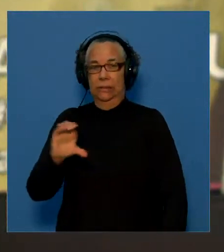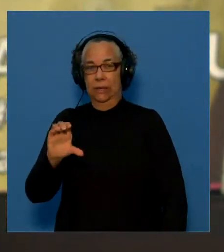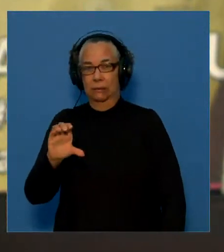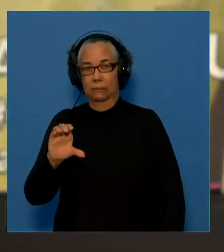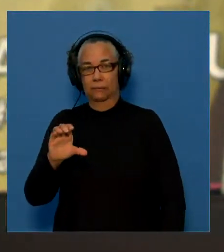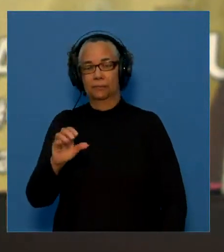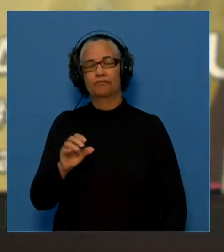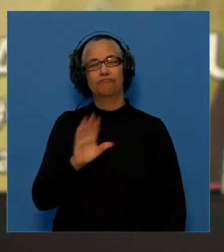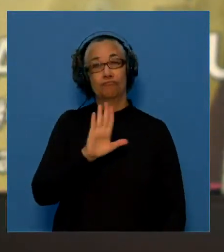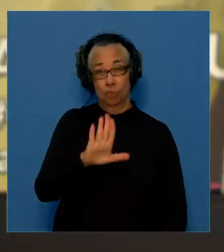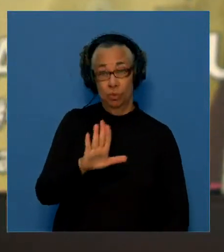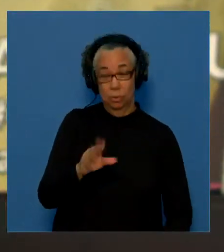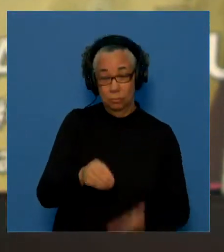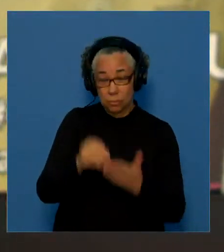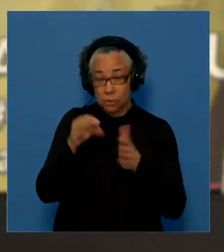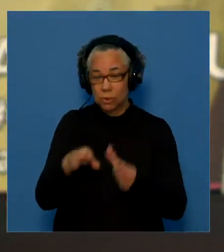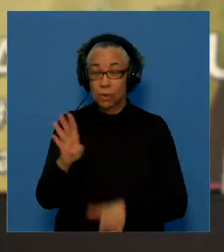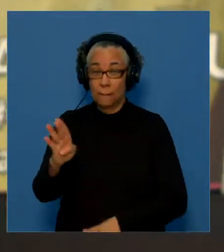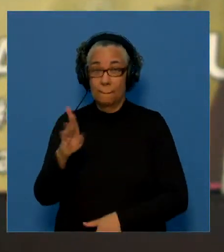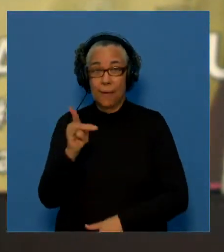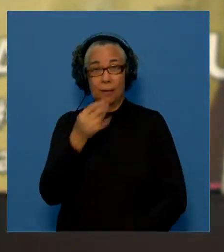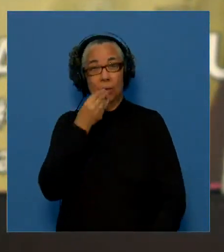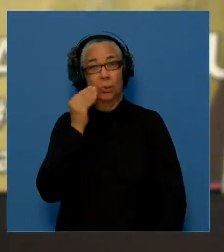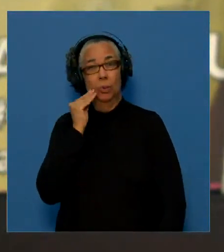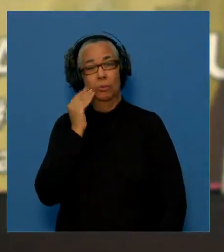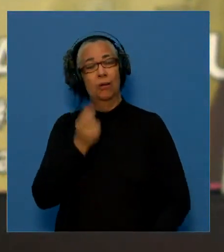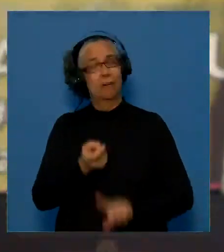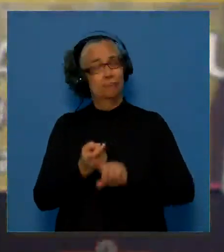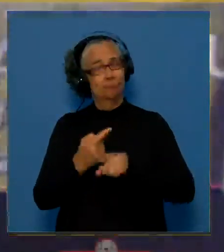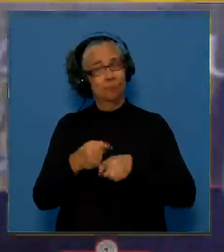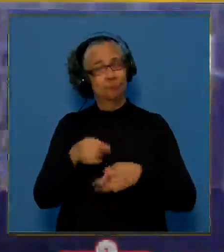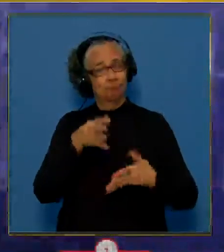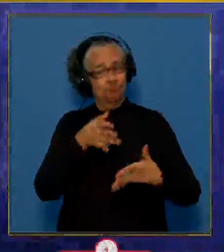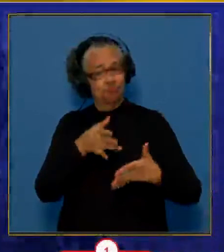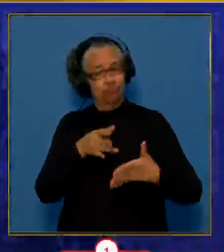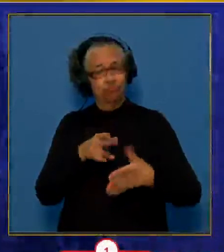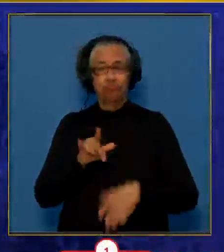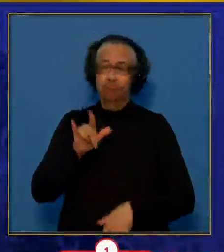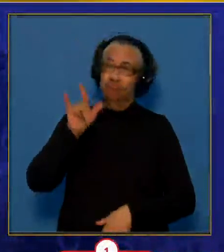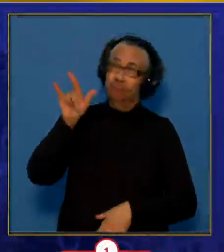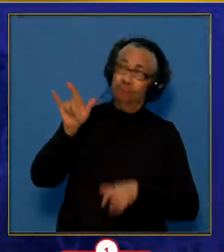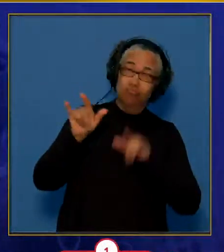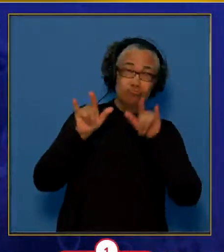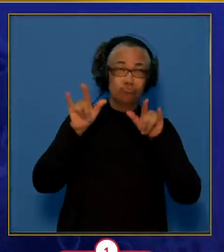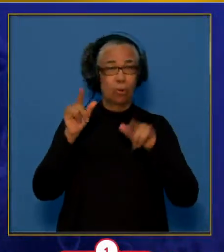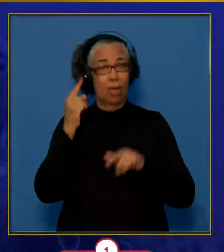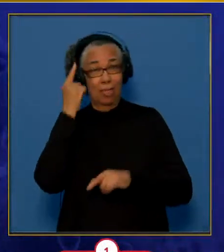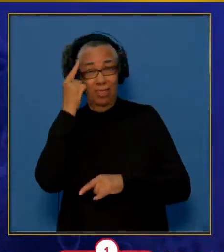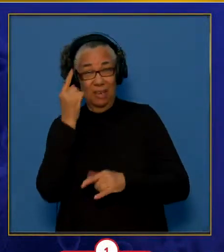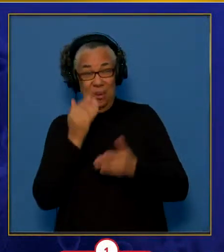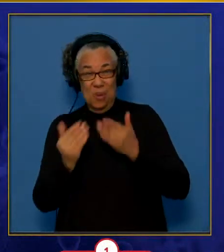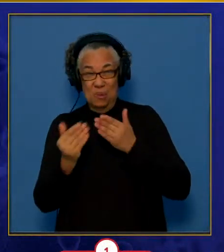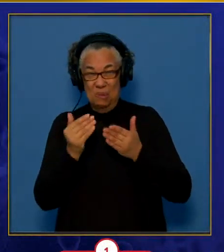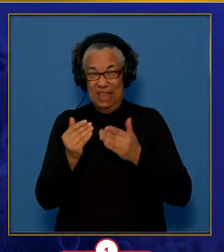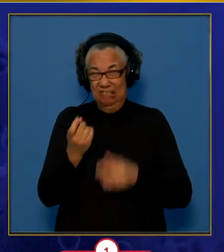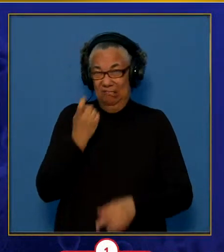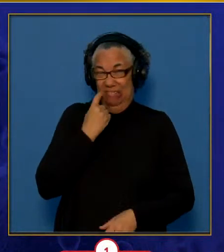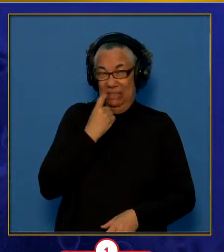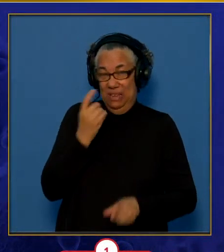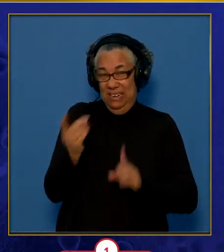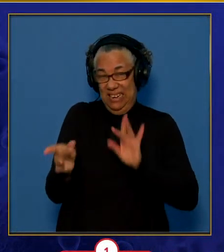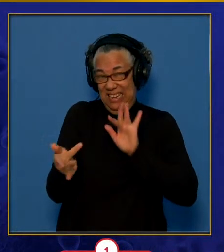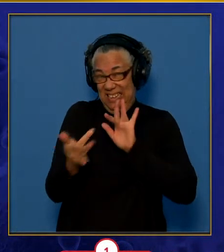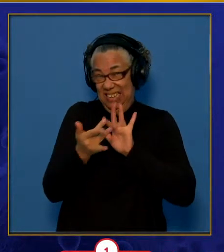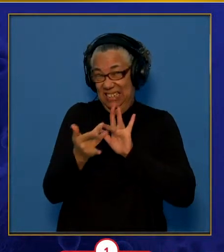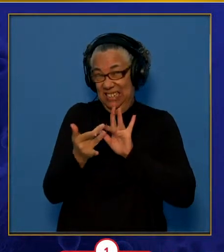are a student who has returned home from study overseas recently, or think that you may have recently been in contact with a